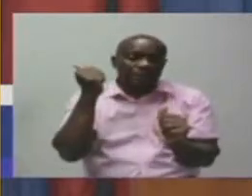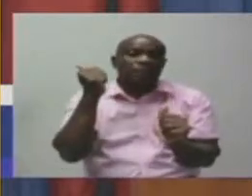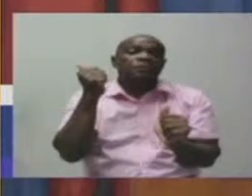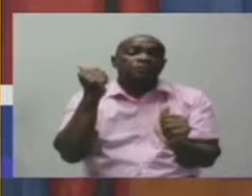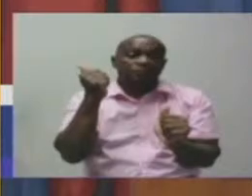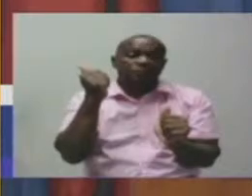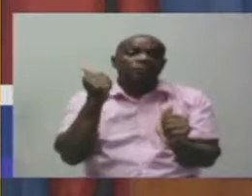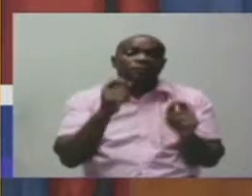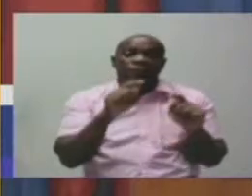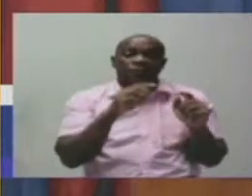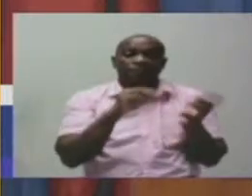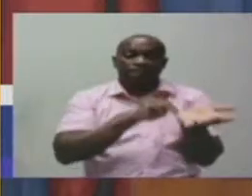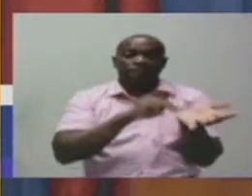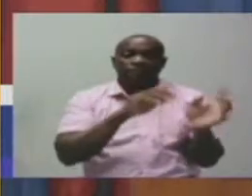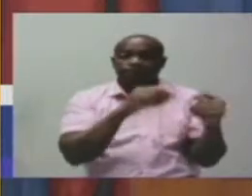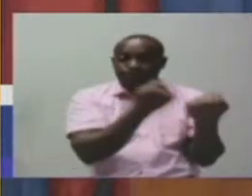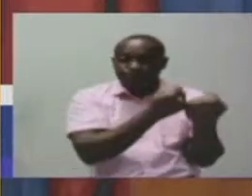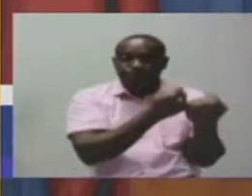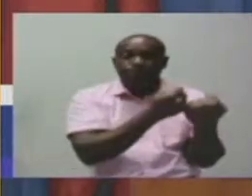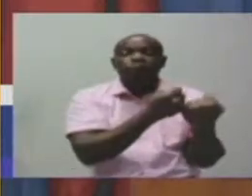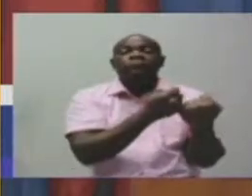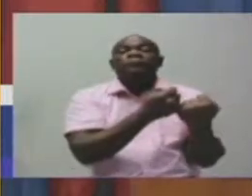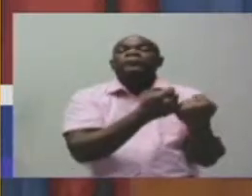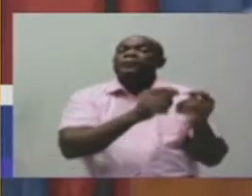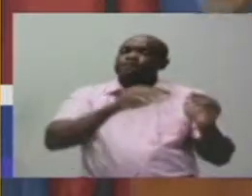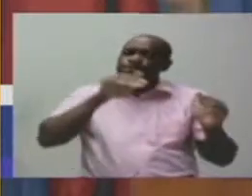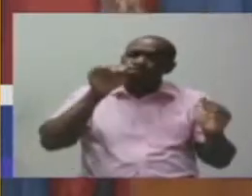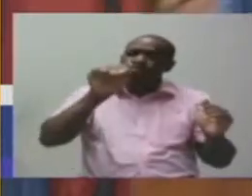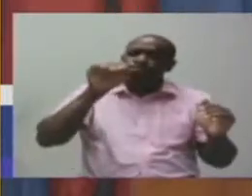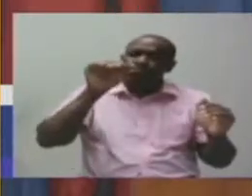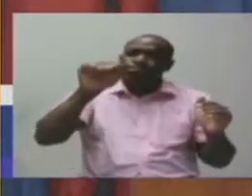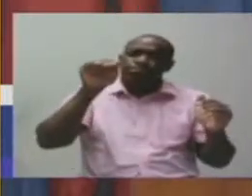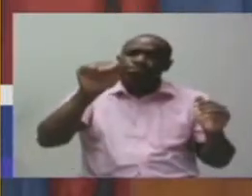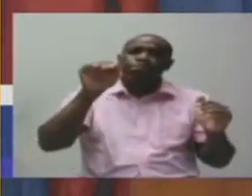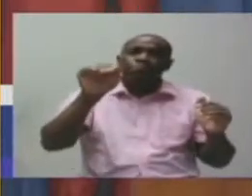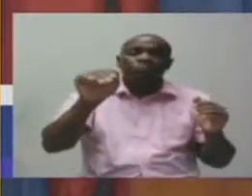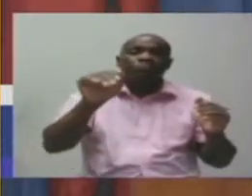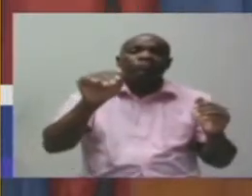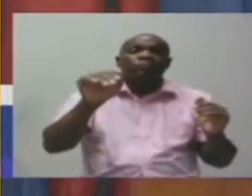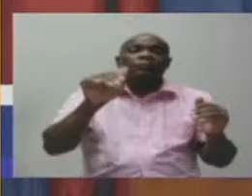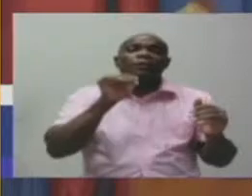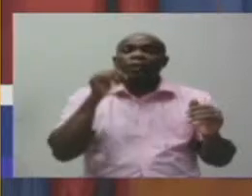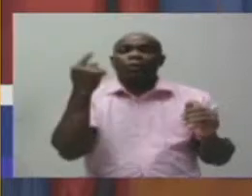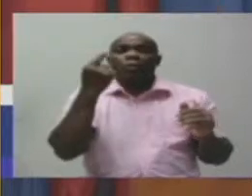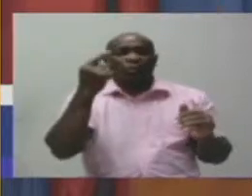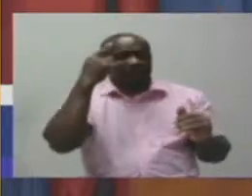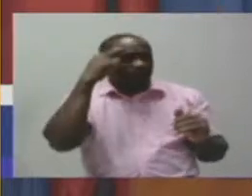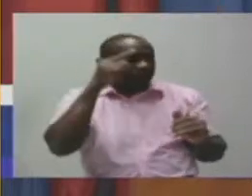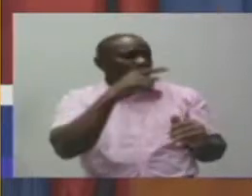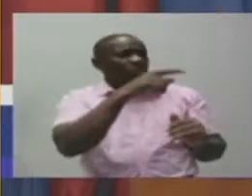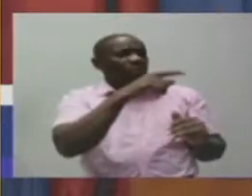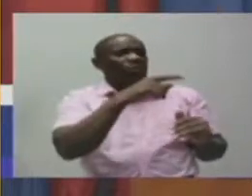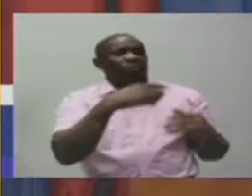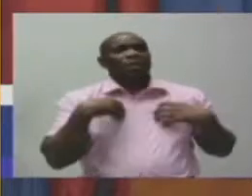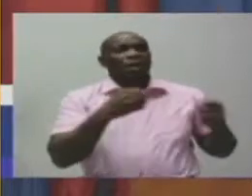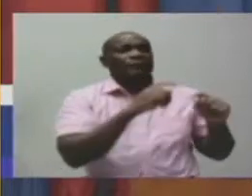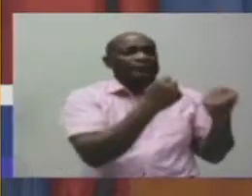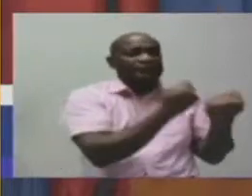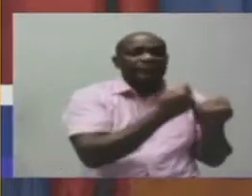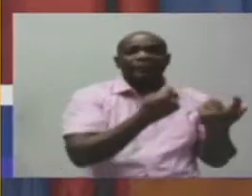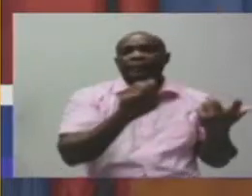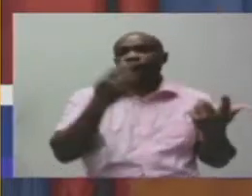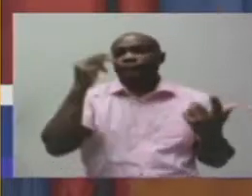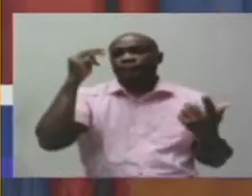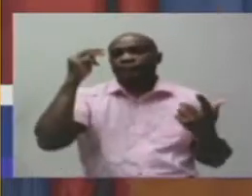team. I am here appealing, not just on behalf of the health team and the Honourable Minister and the Honourable Prime Minister and others here,